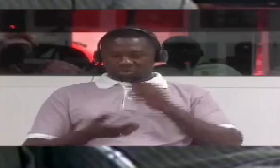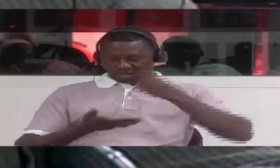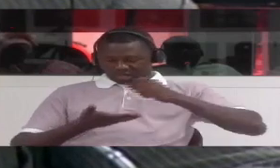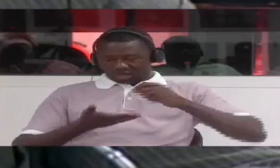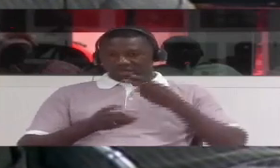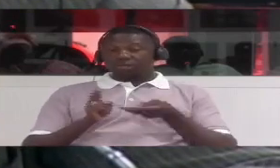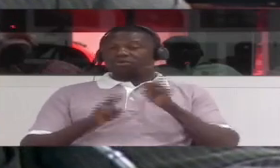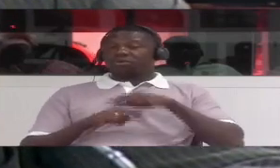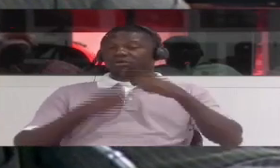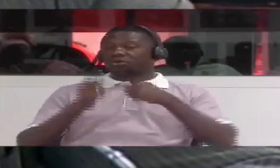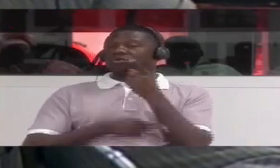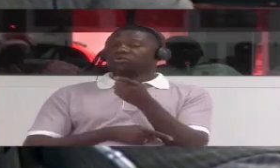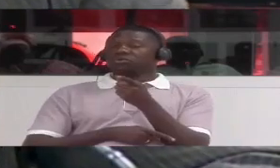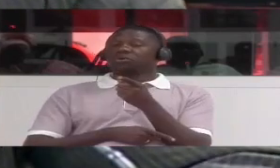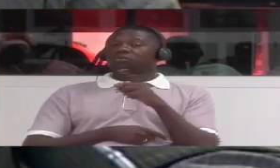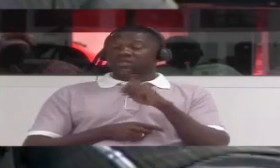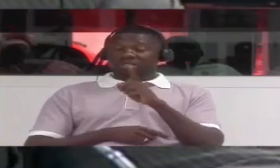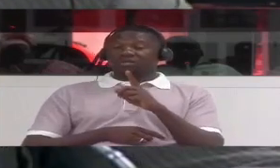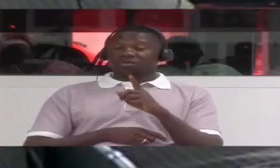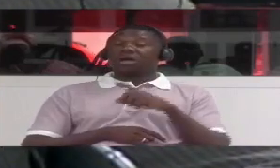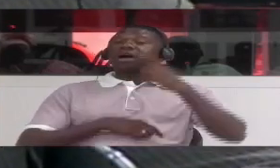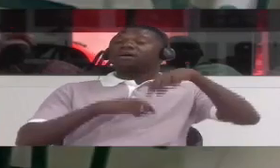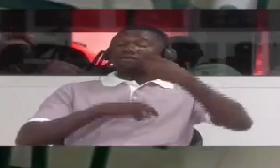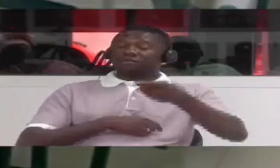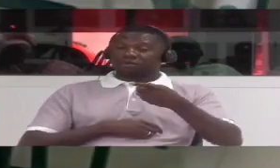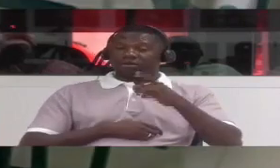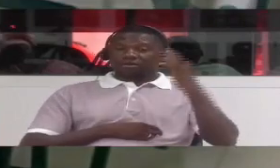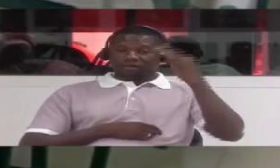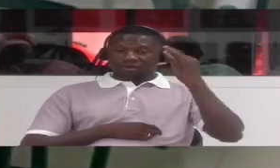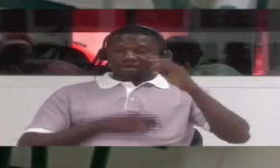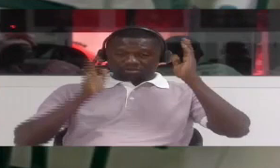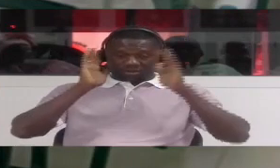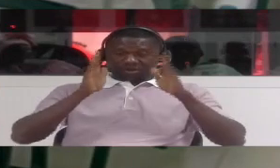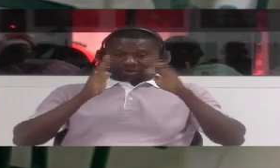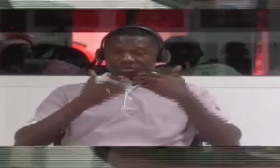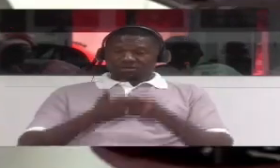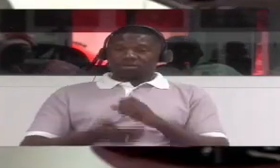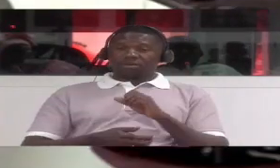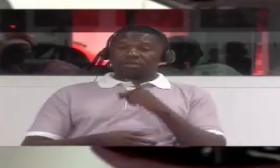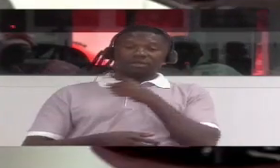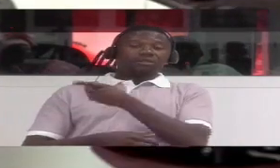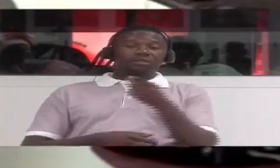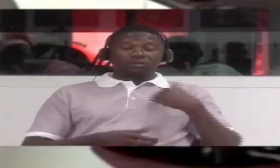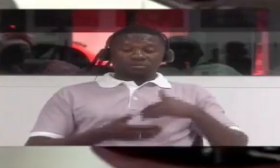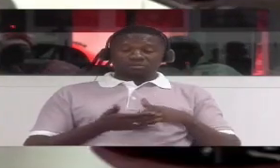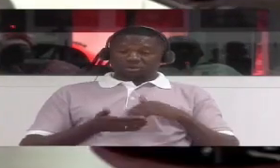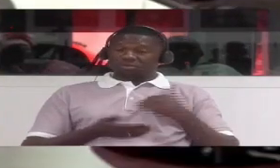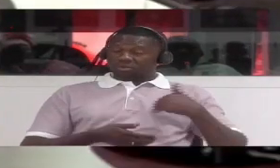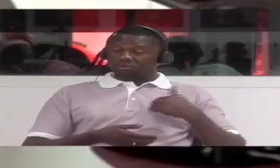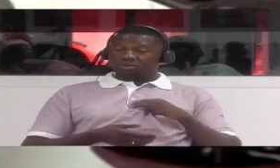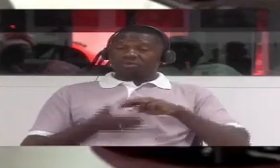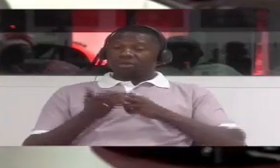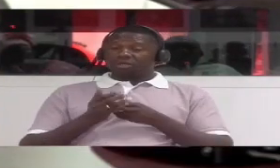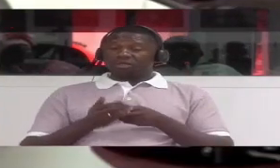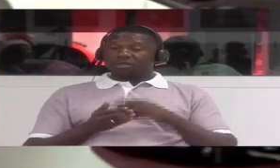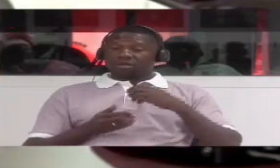about you, but this has to be after Friday prayers, because these people, meaning people at State House, will only look after this